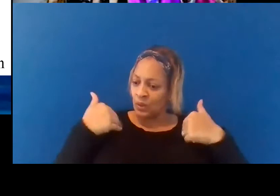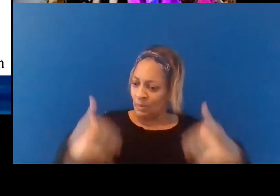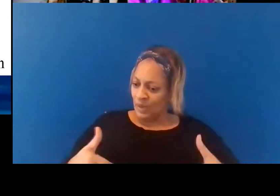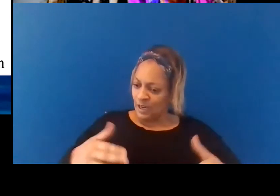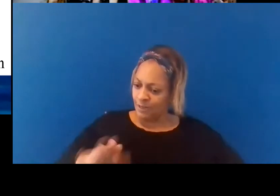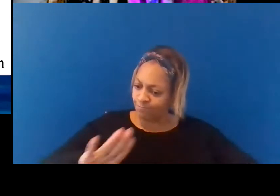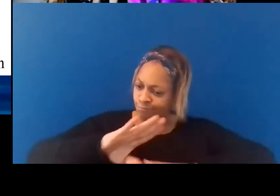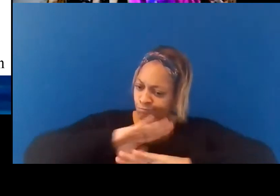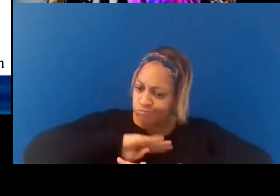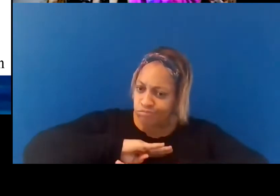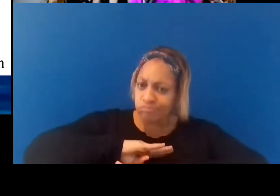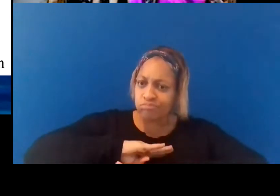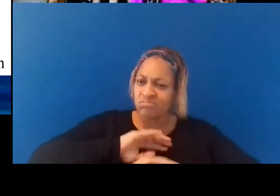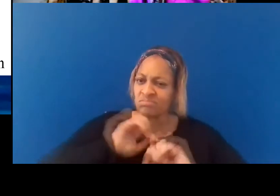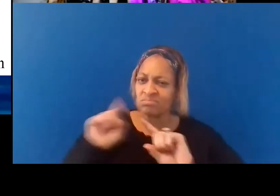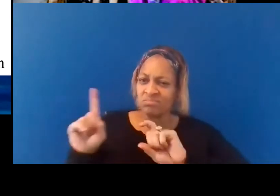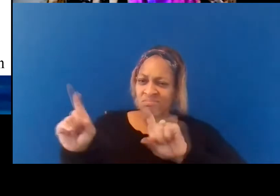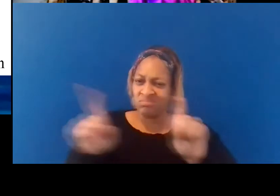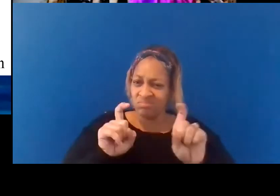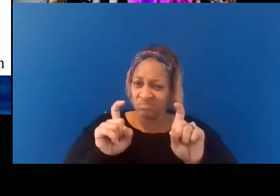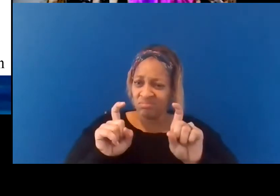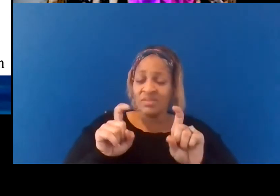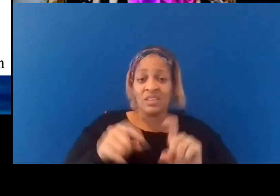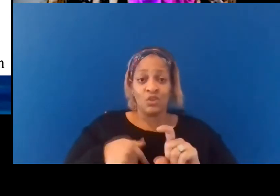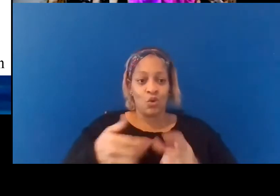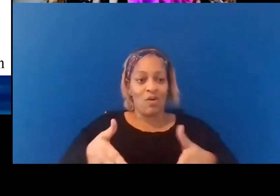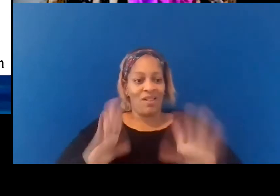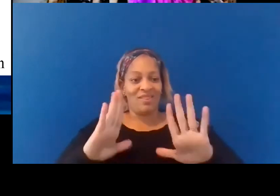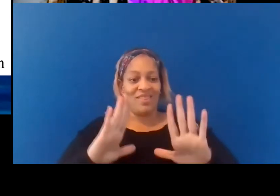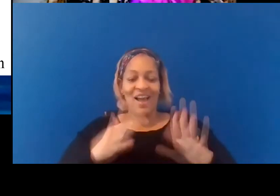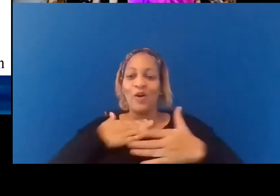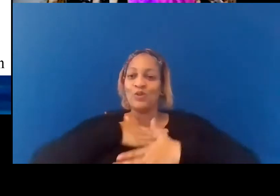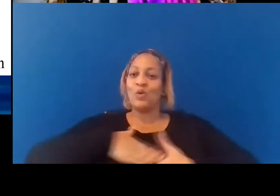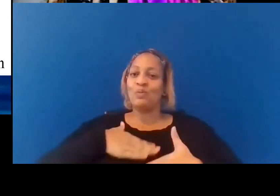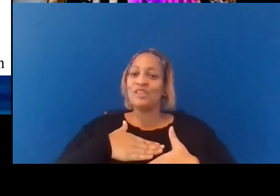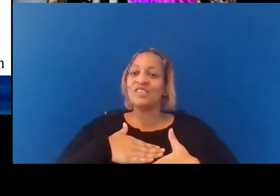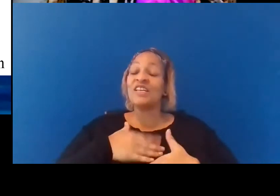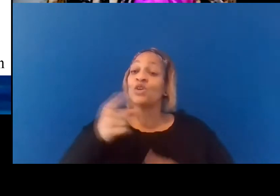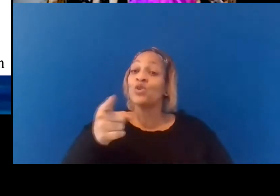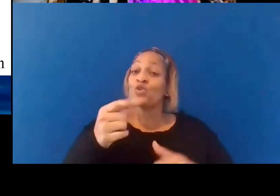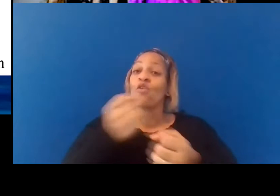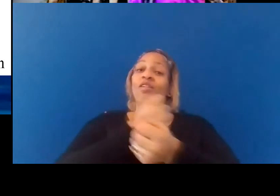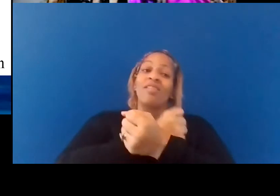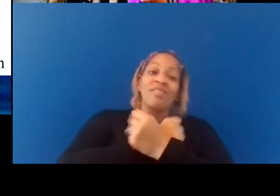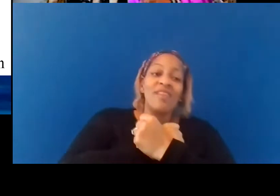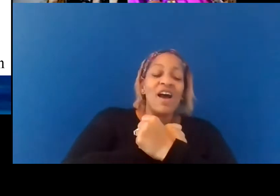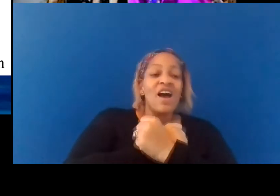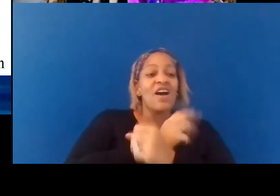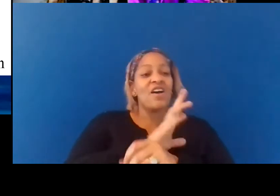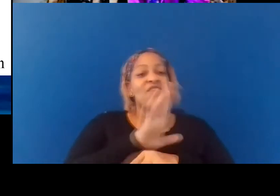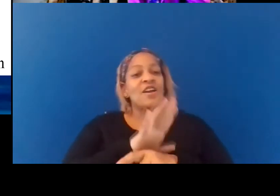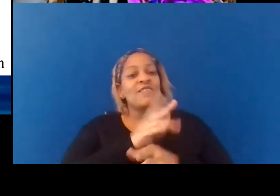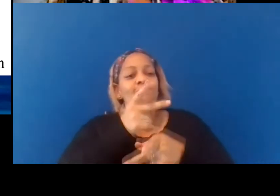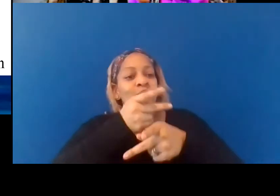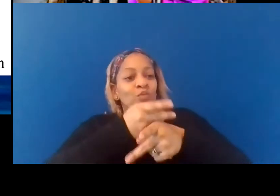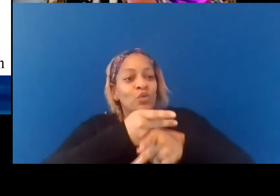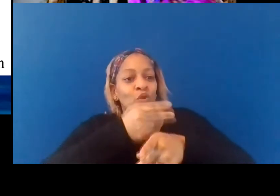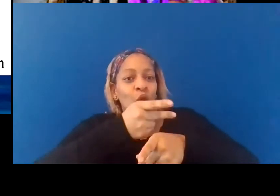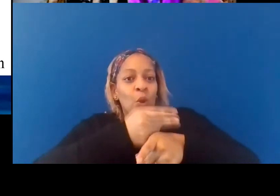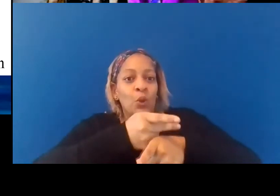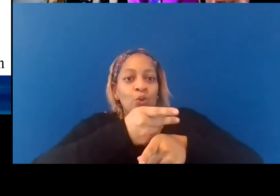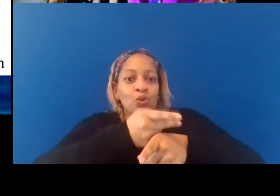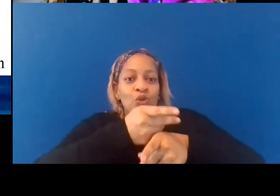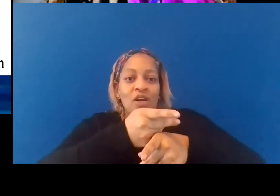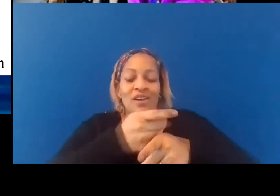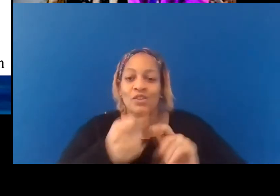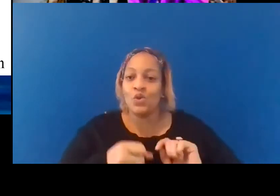to allow it to appreciate? And as he says, do you love it? Do you nurture it enough so that it is fully expressed in